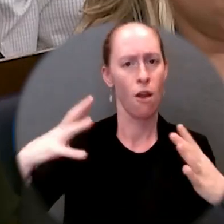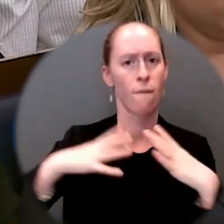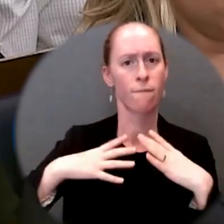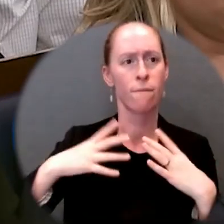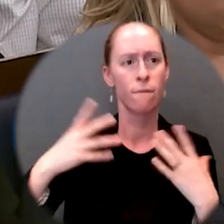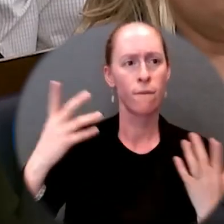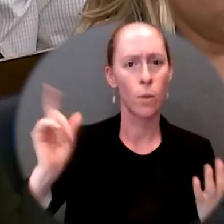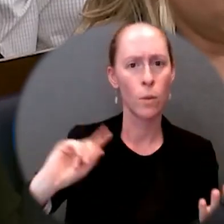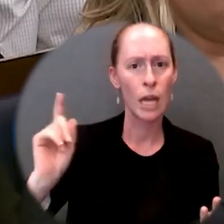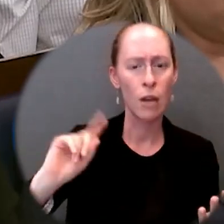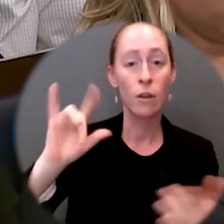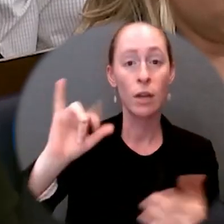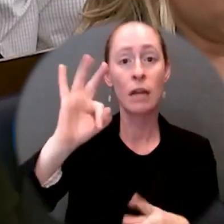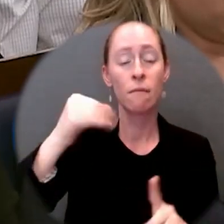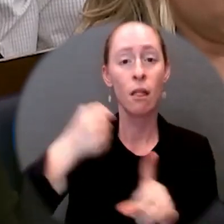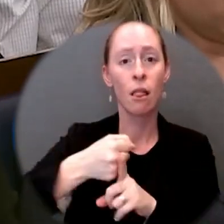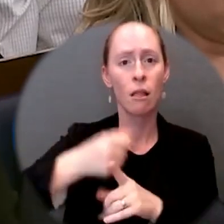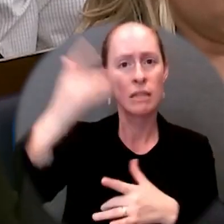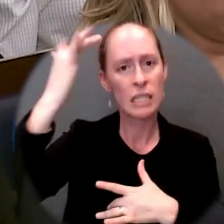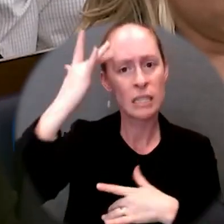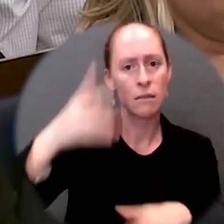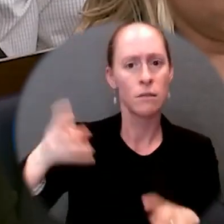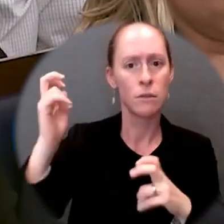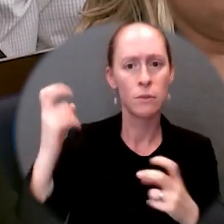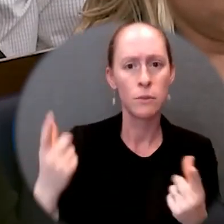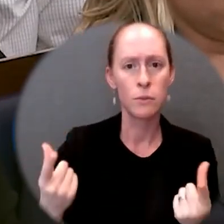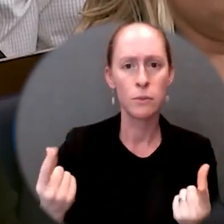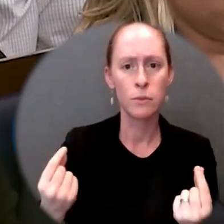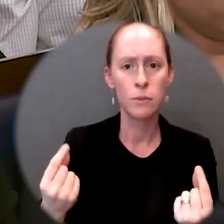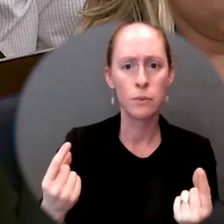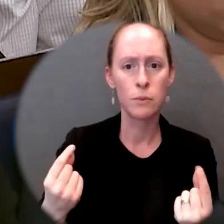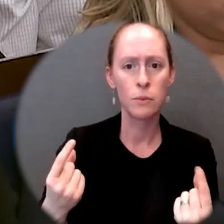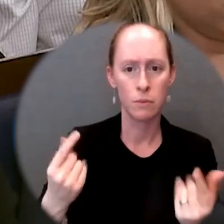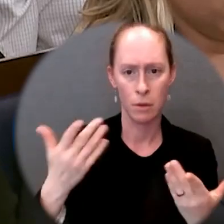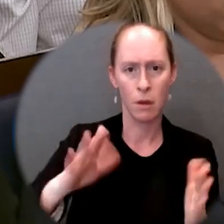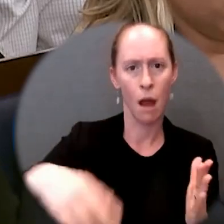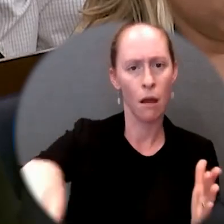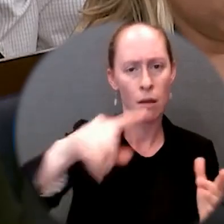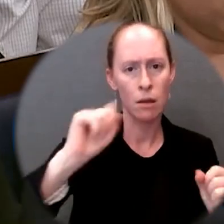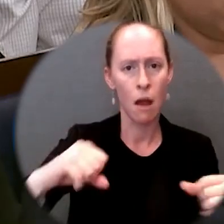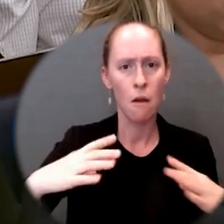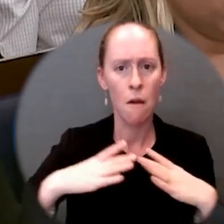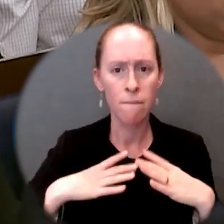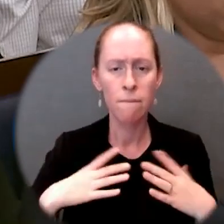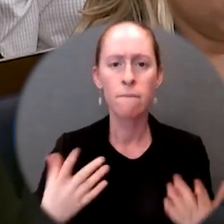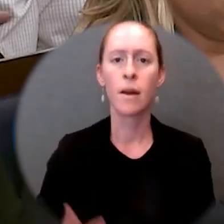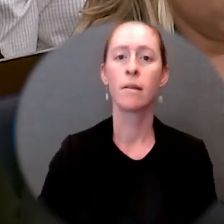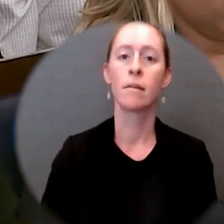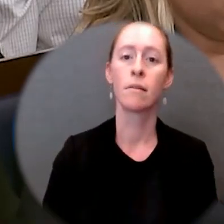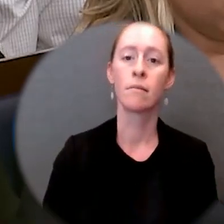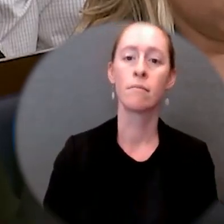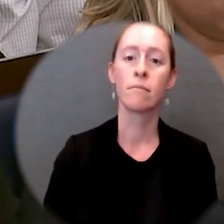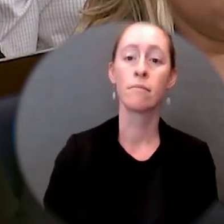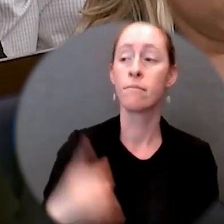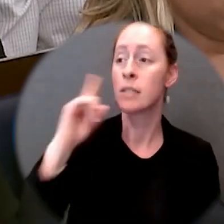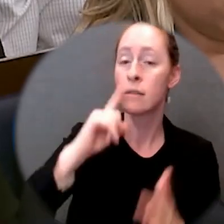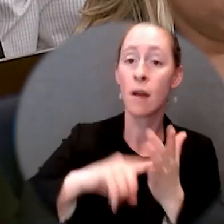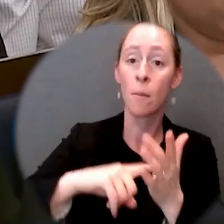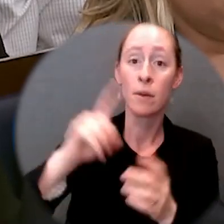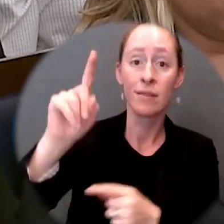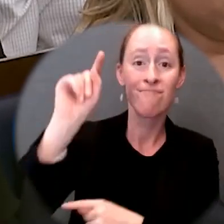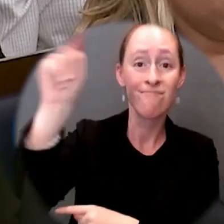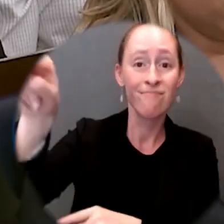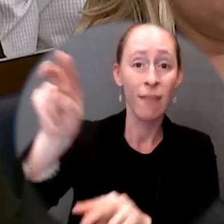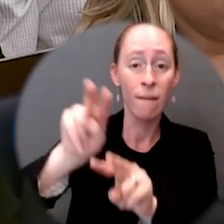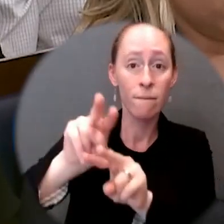say that they should have the right to call in sick, pay respects to their relatives when they want to take bereavement, and